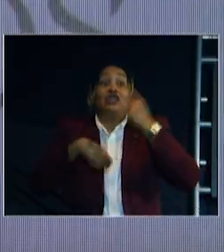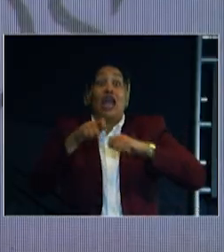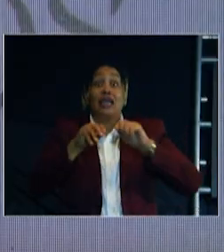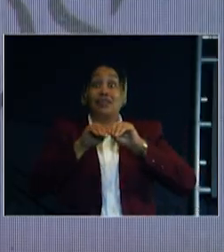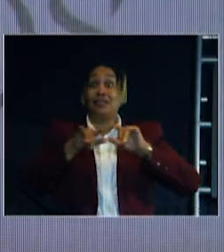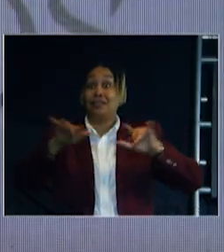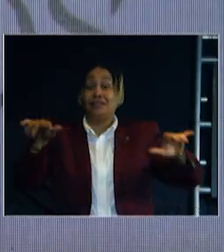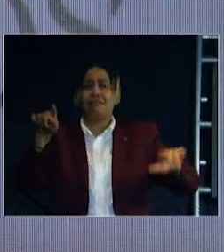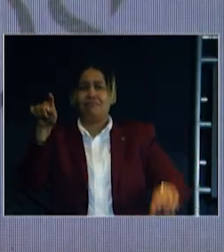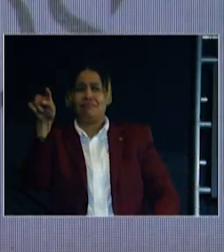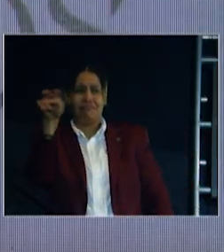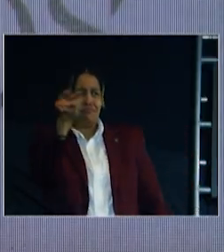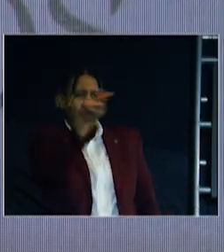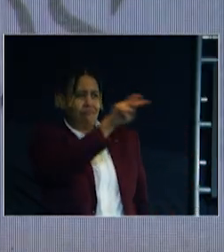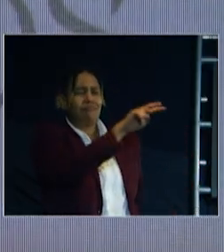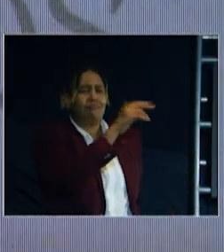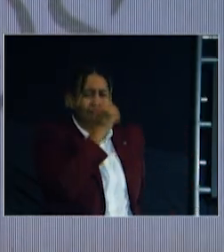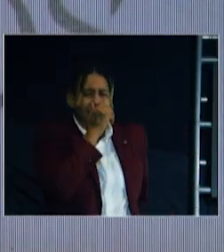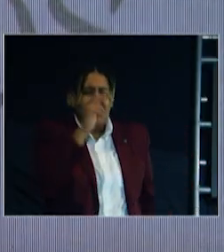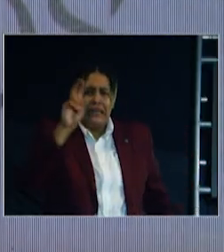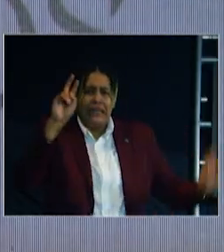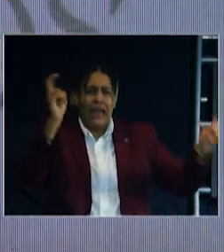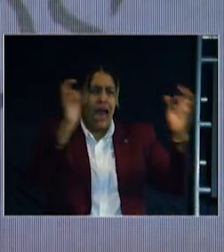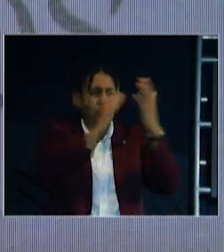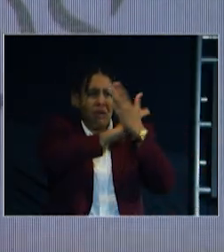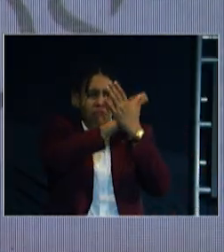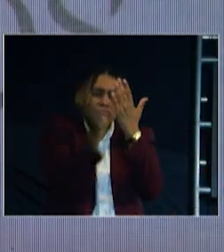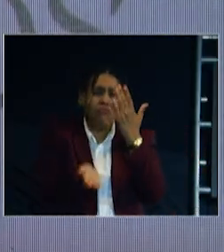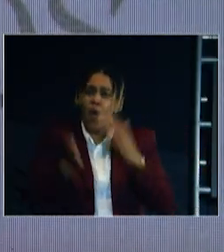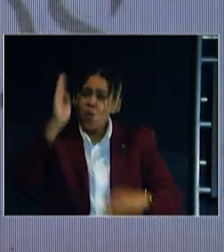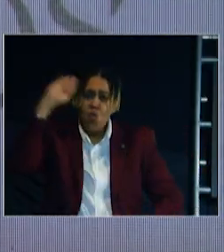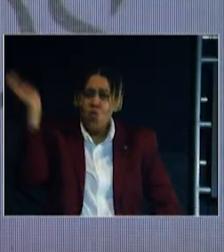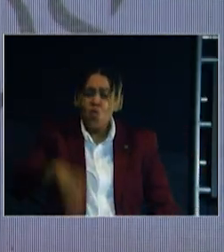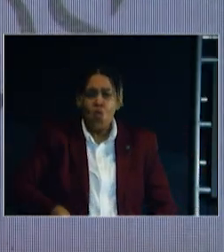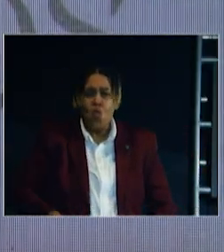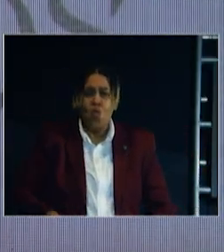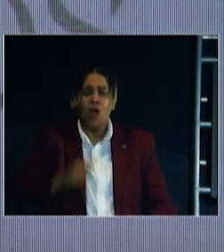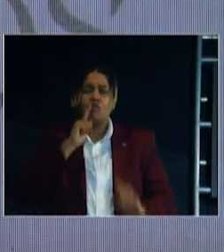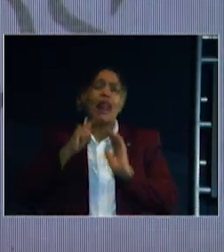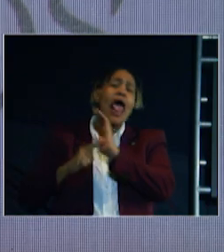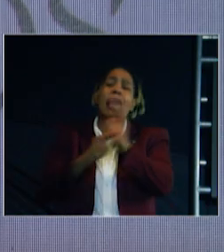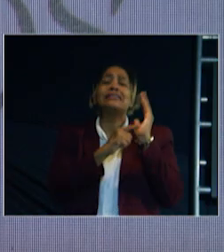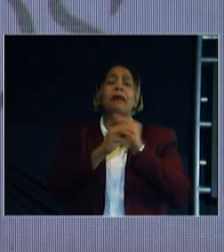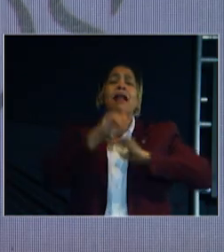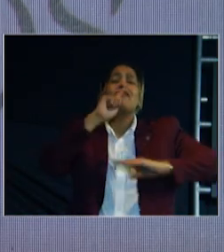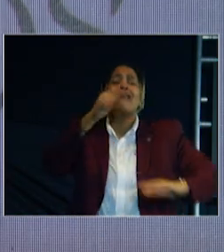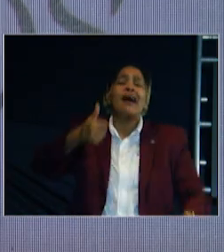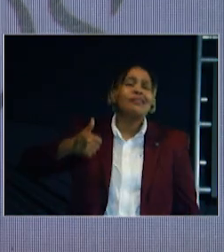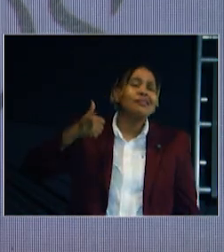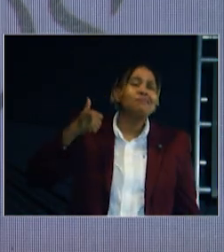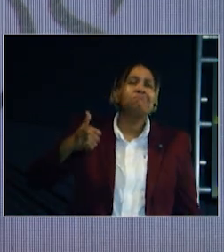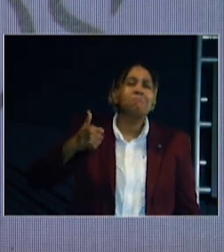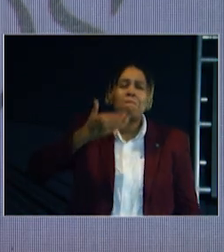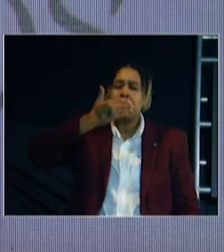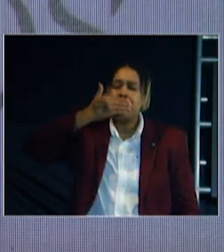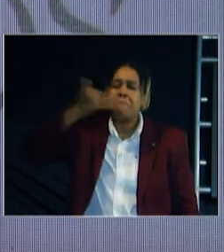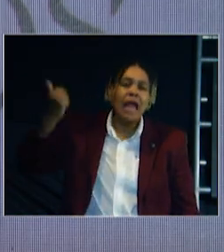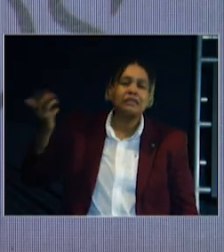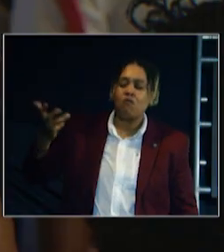makers, every category right across the board, exemplify the very best of